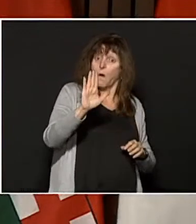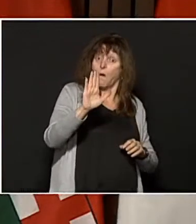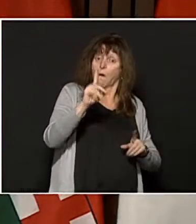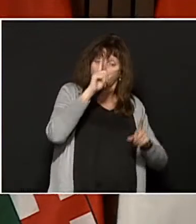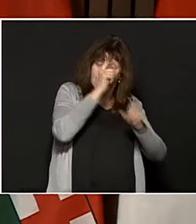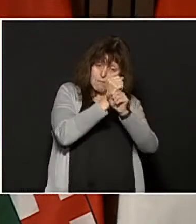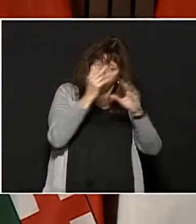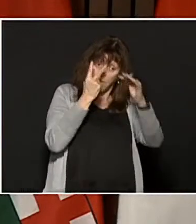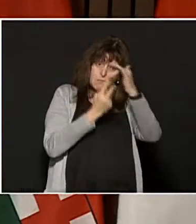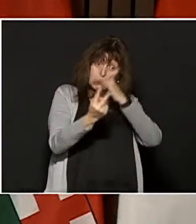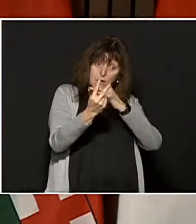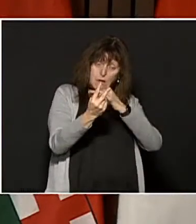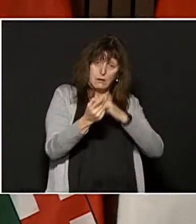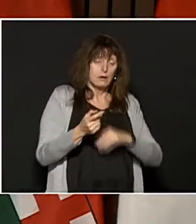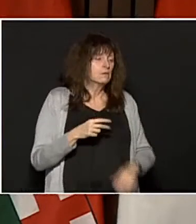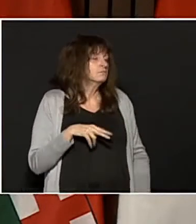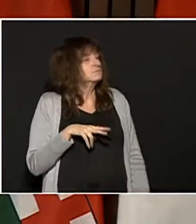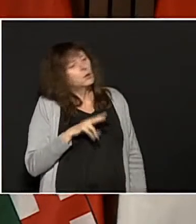No.